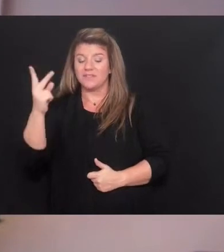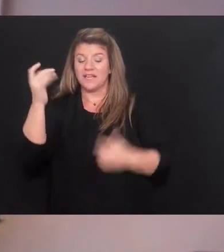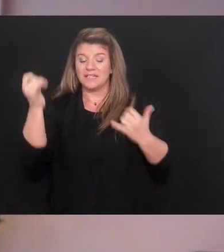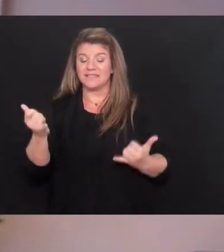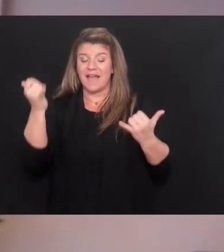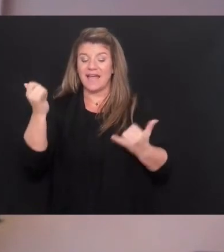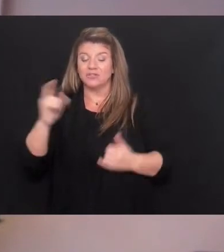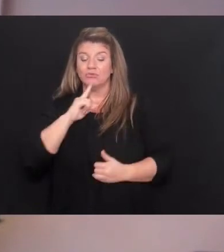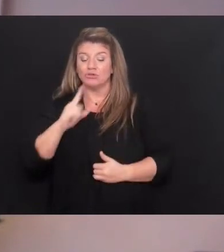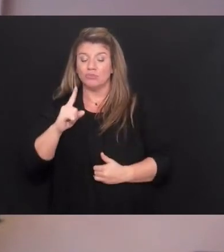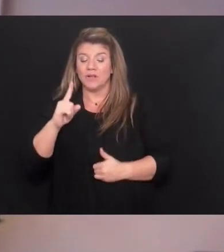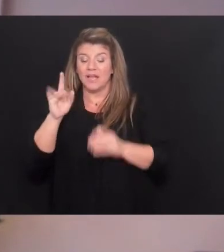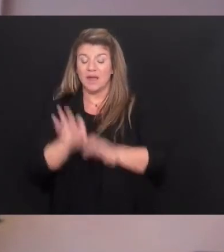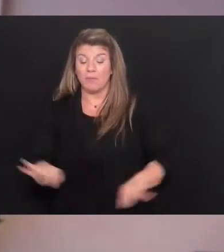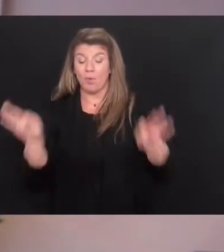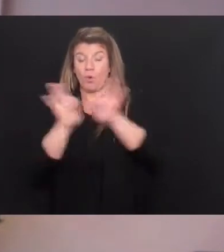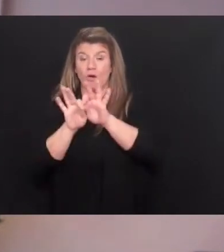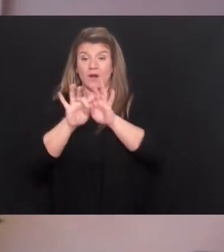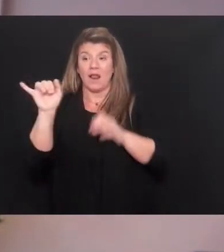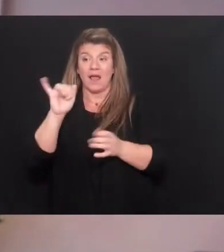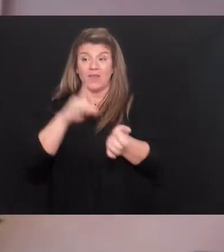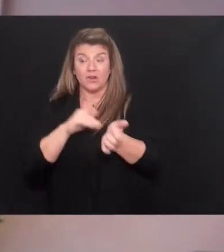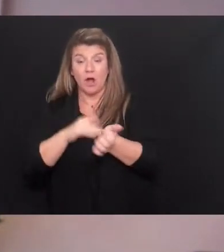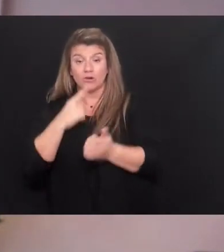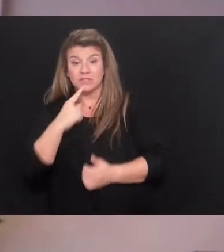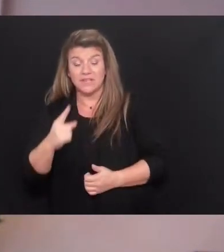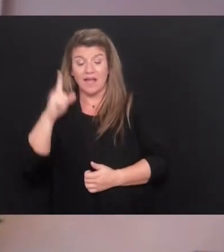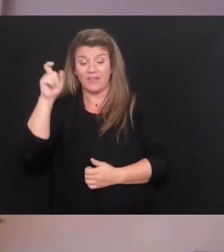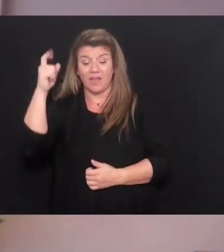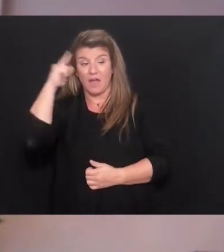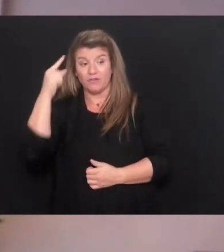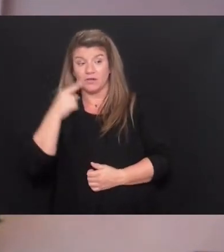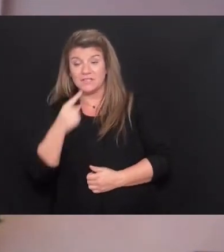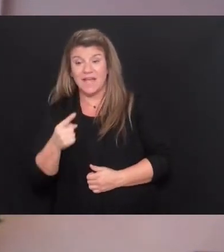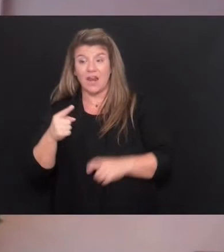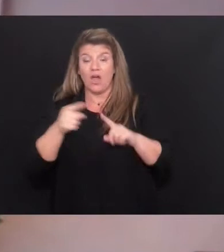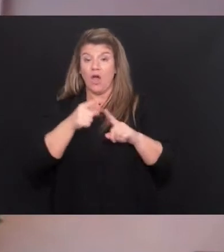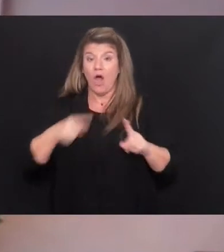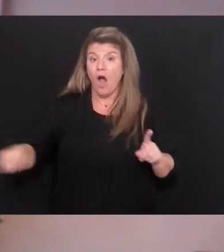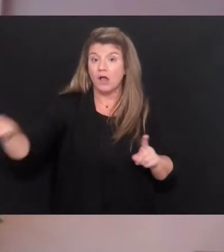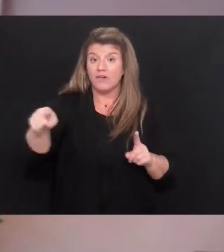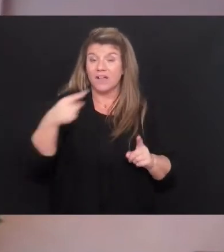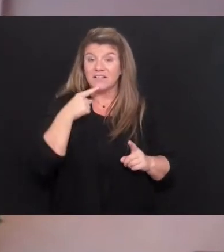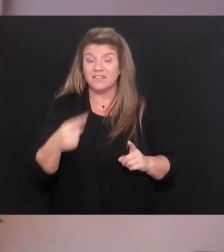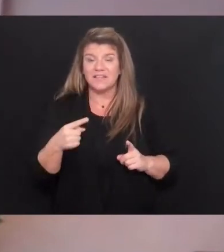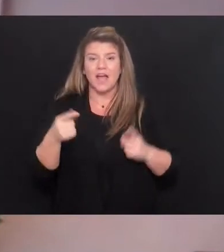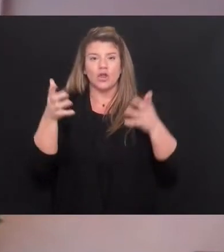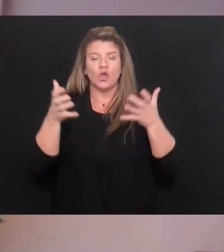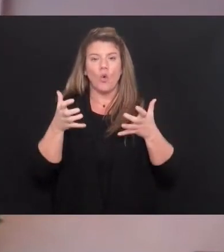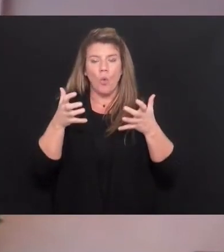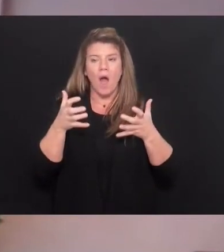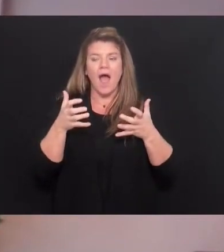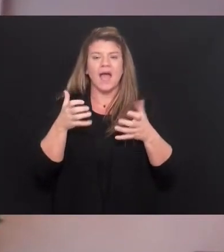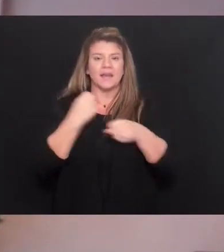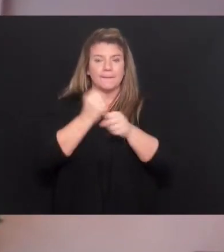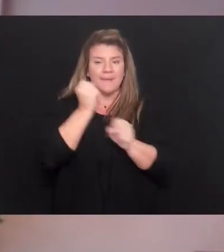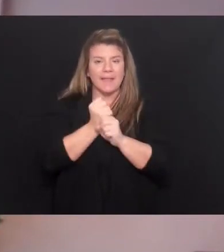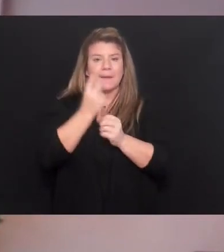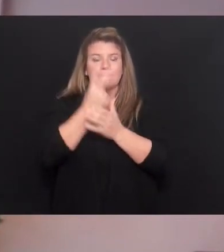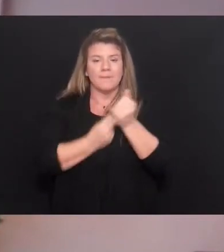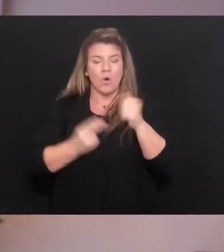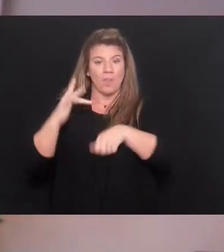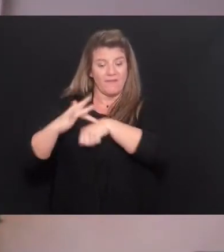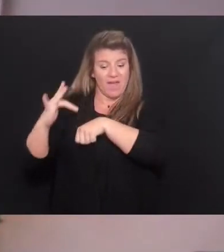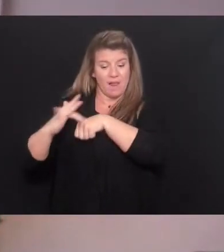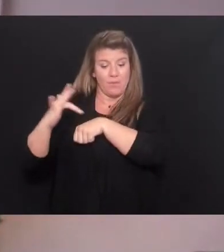important, as the general has said, the governor said, all of us have said, that we want to make these antibodies both available, but make